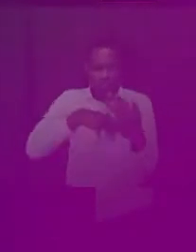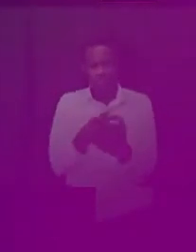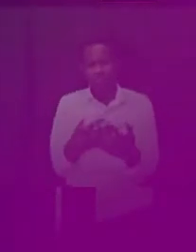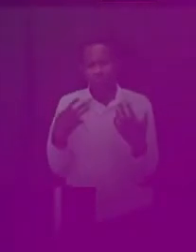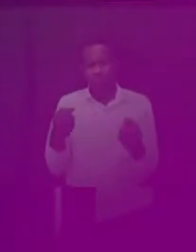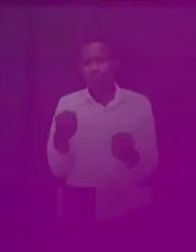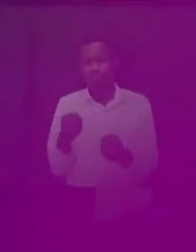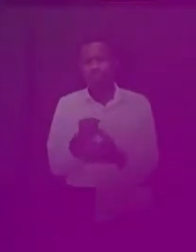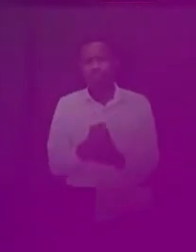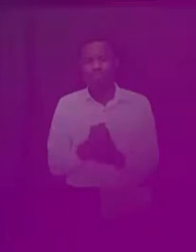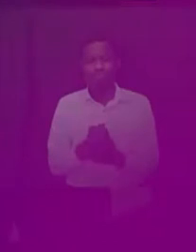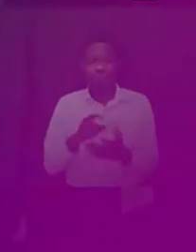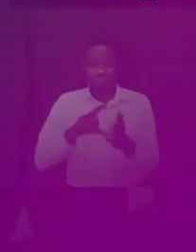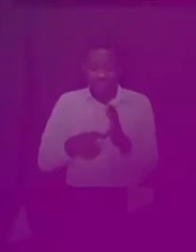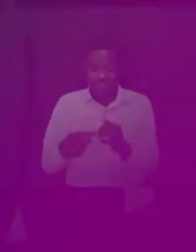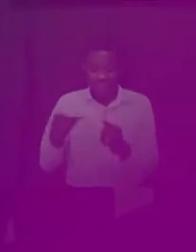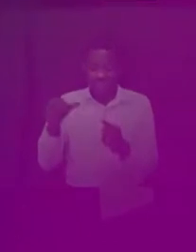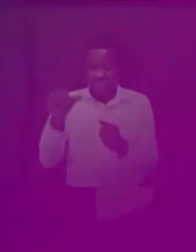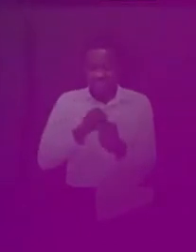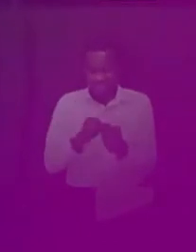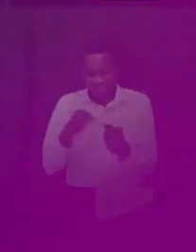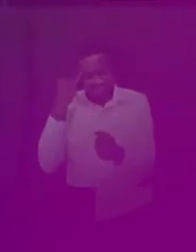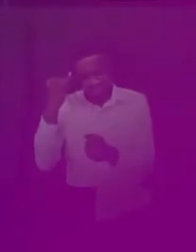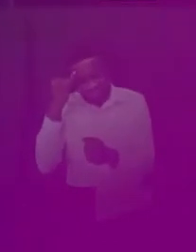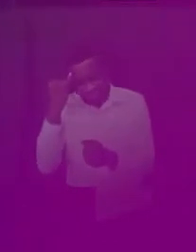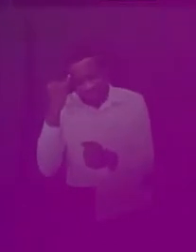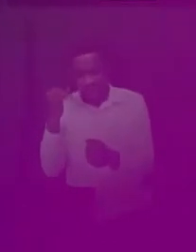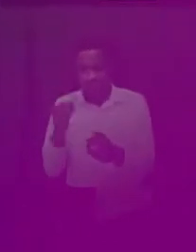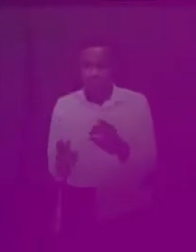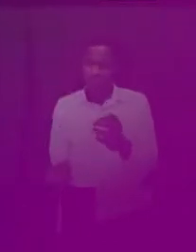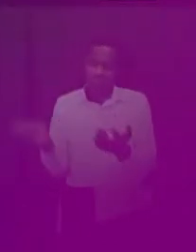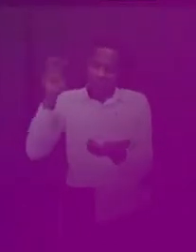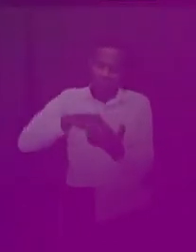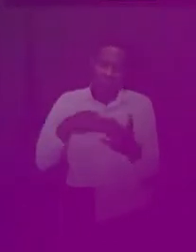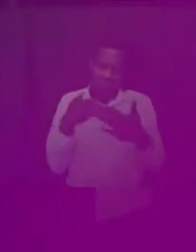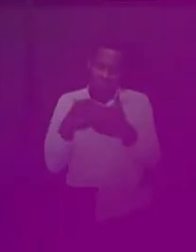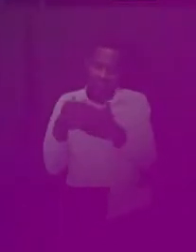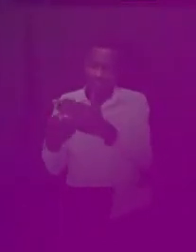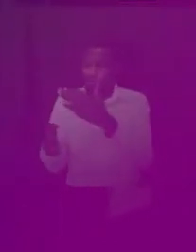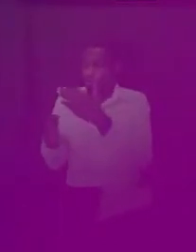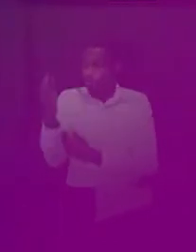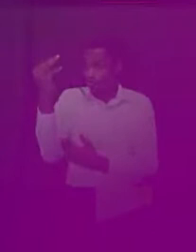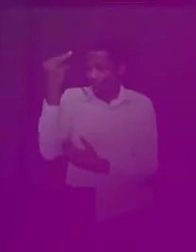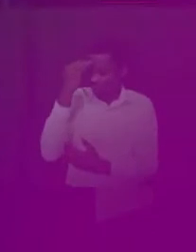stronghold. And every pretension that sets itself against the knowledge of our God. And